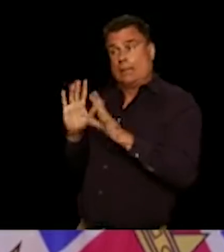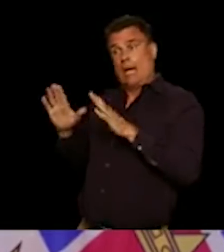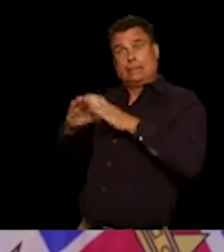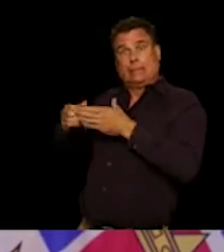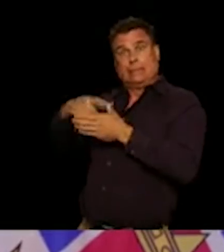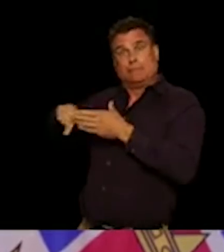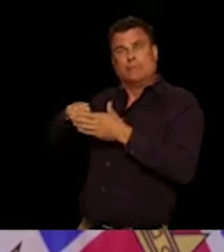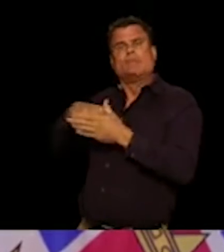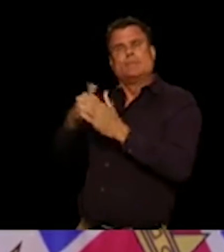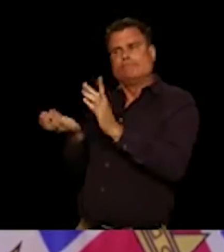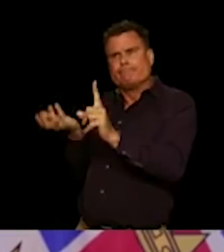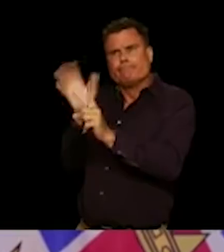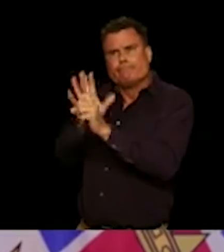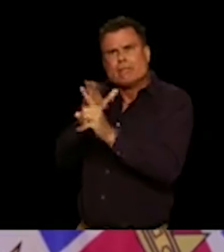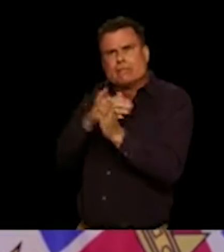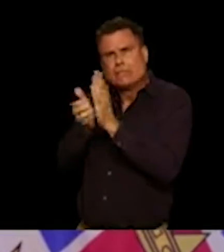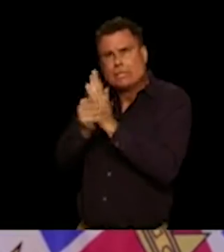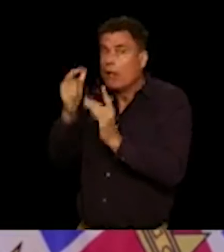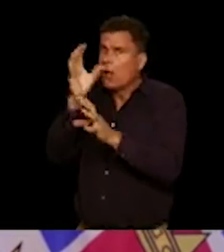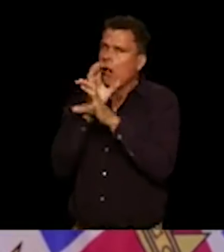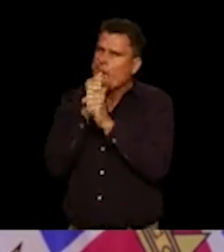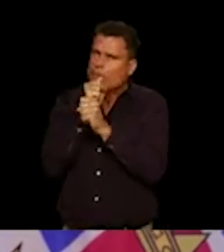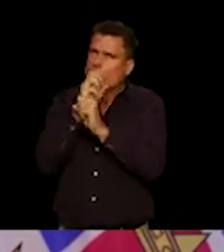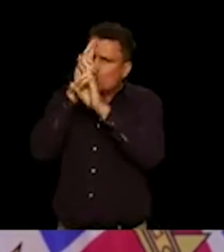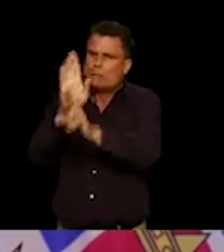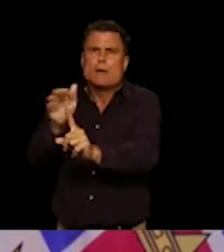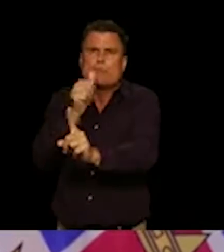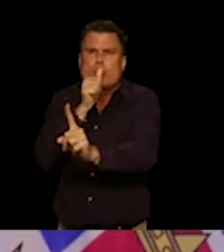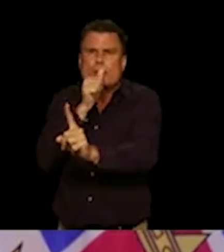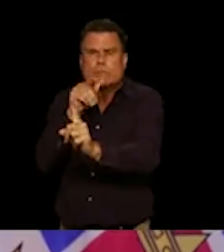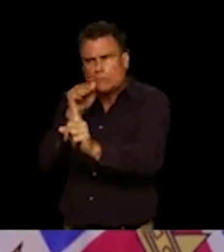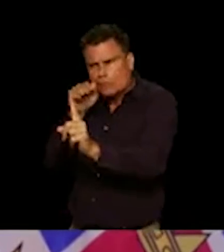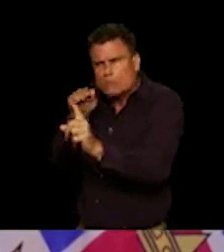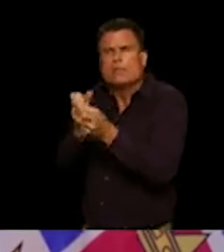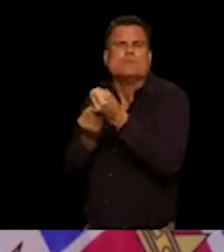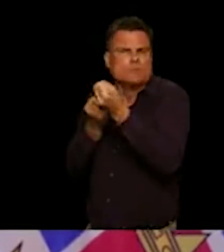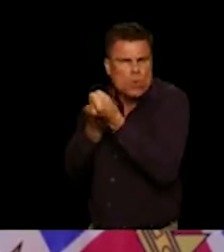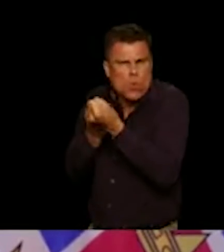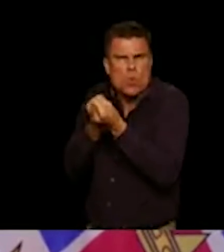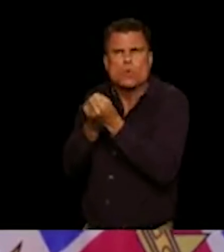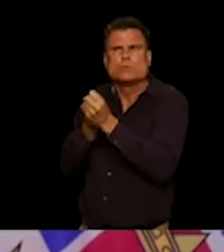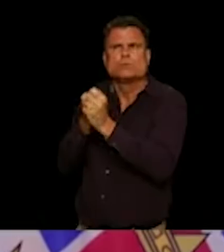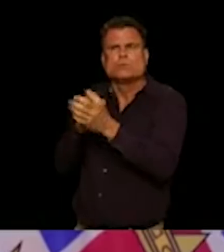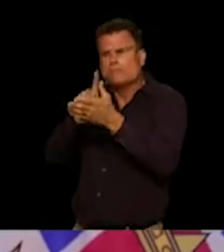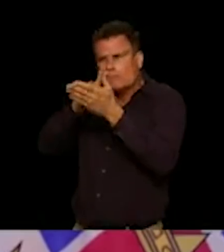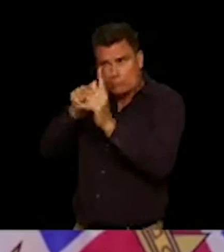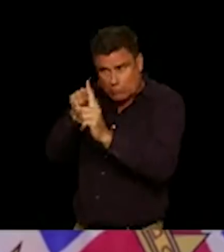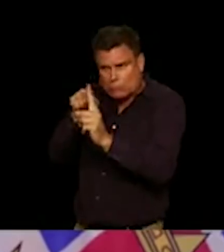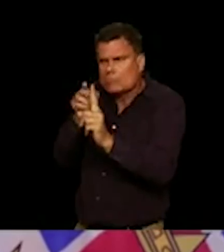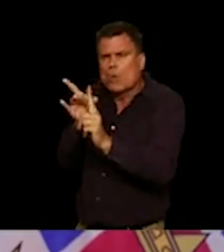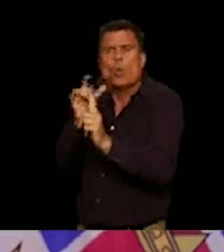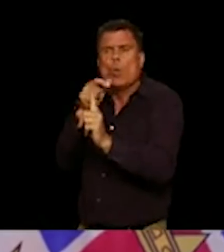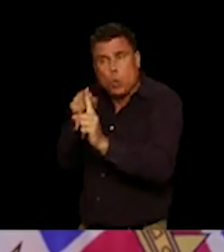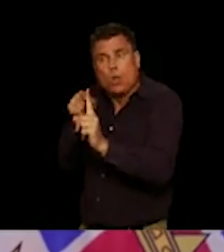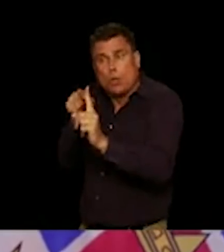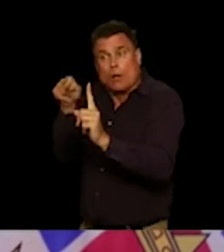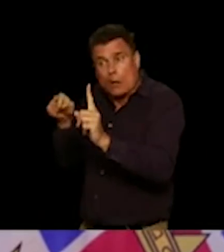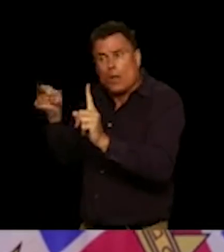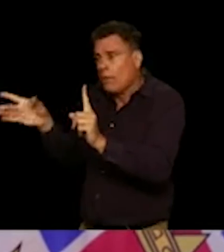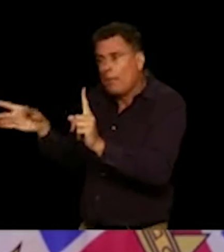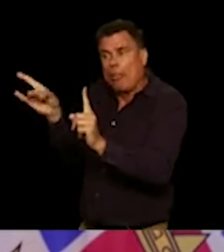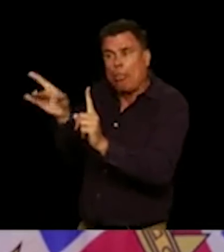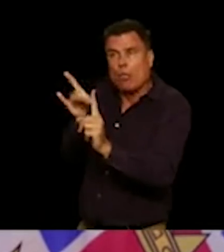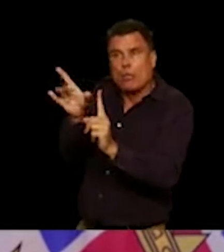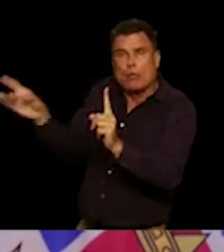go through those things with people in a very confidential way and making sure that we know those people who might be at risk.